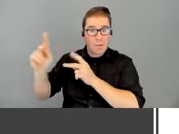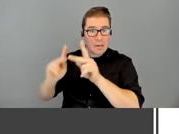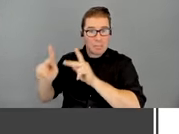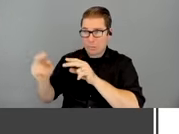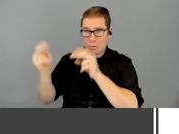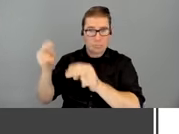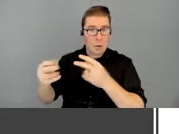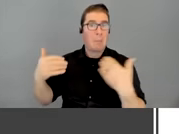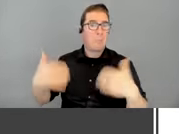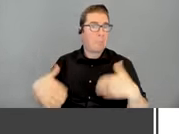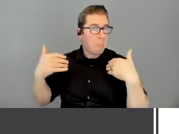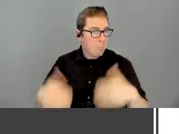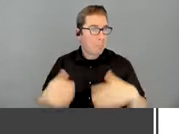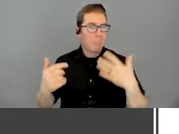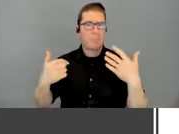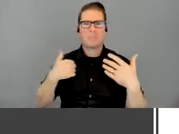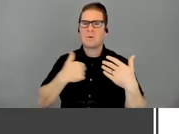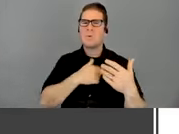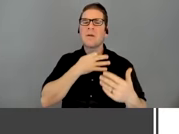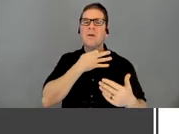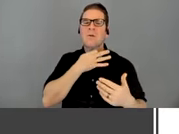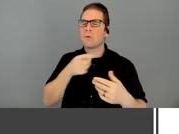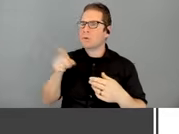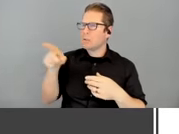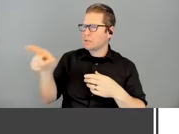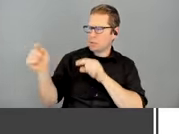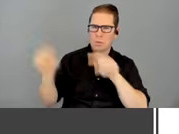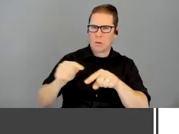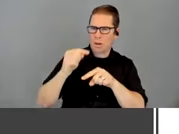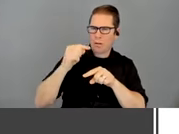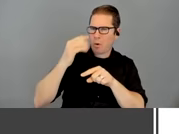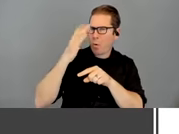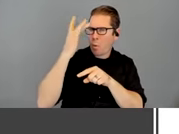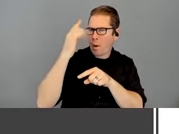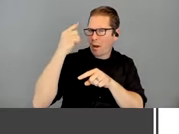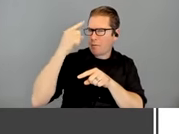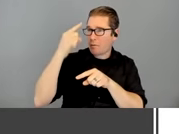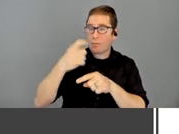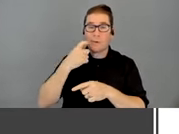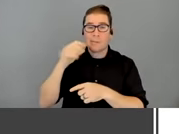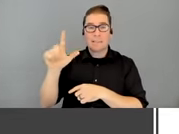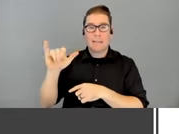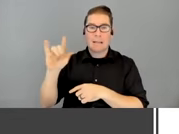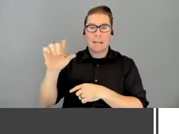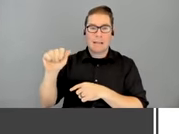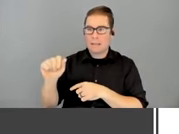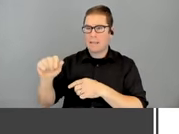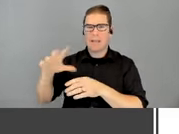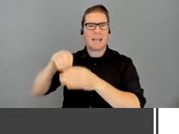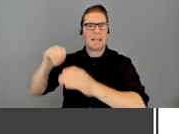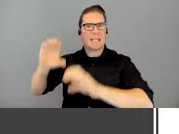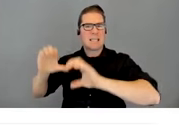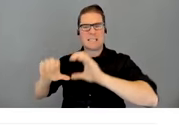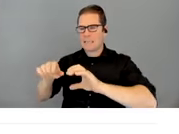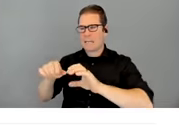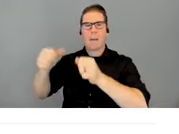so Lydia just put a Jamboard link into the chat, and if you click on that, that should take